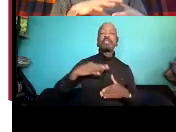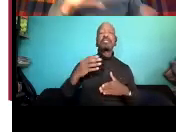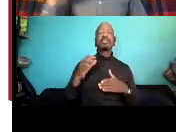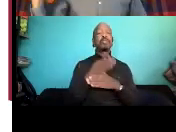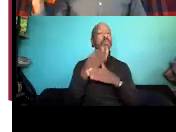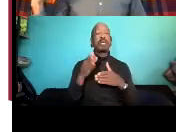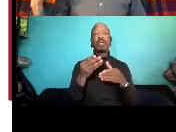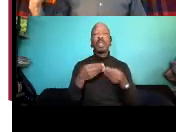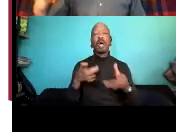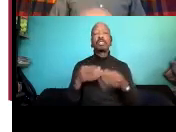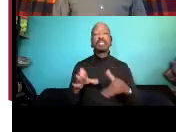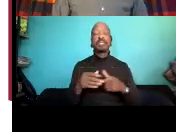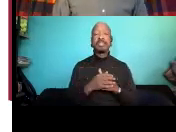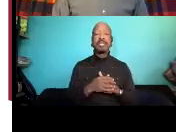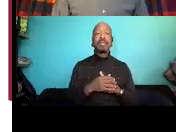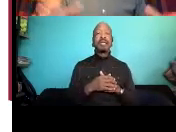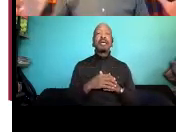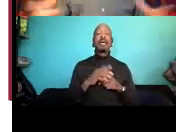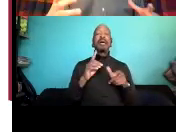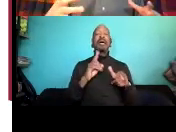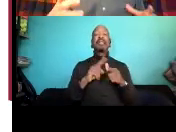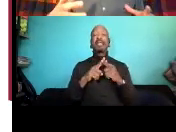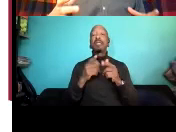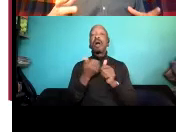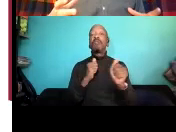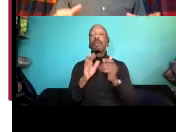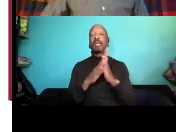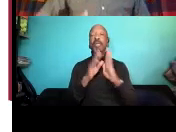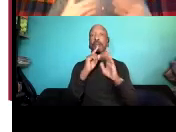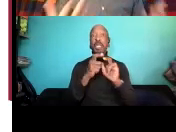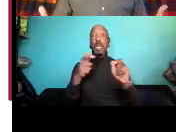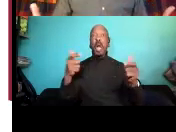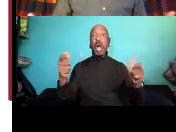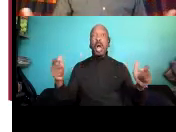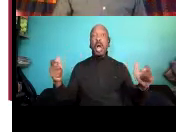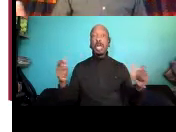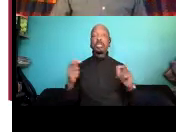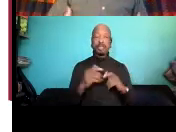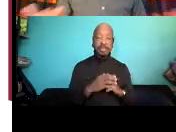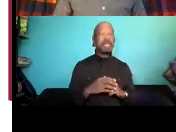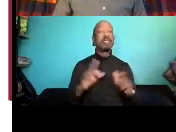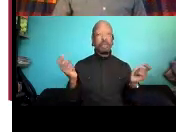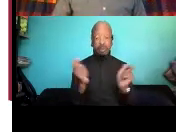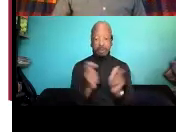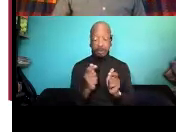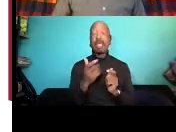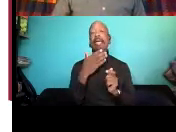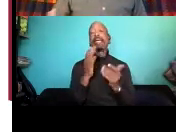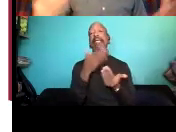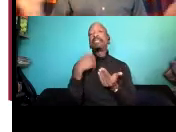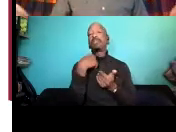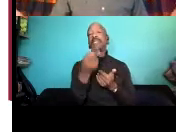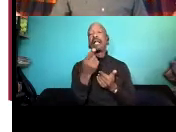is avoid growing really large. So the smaller the worker cooperative is, the easier it's going to be to tell a court